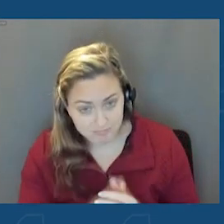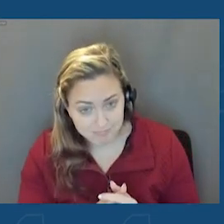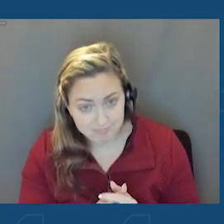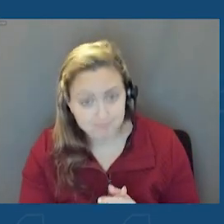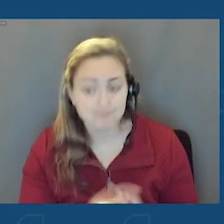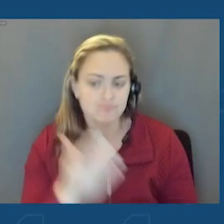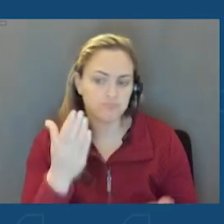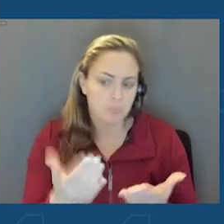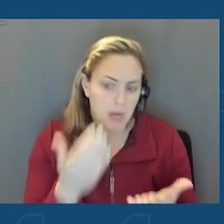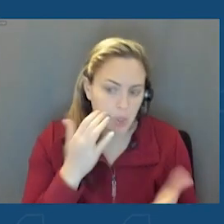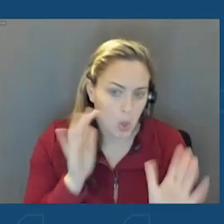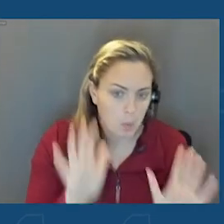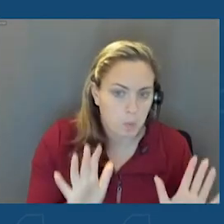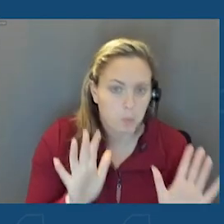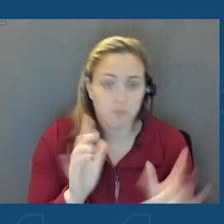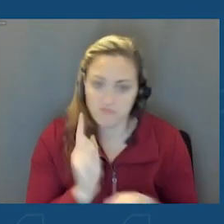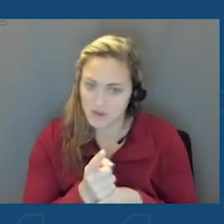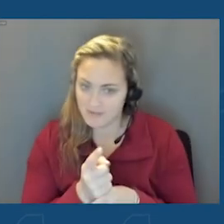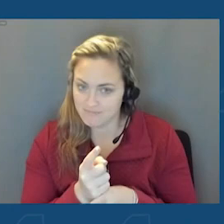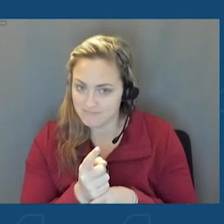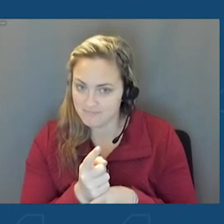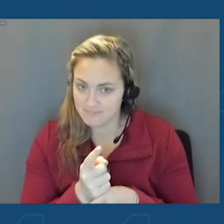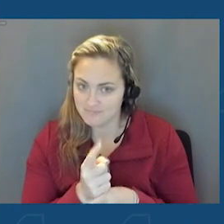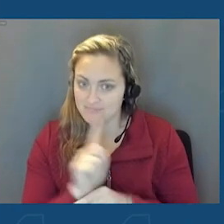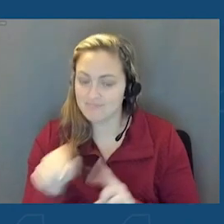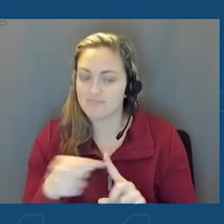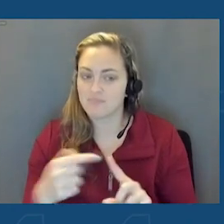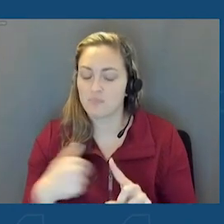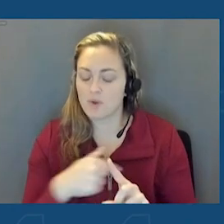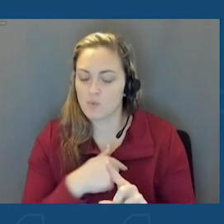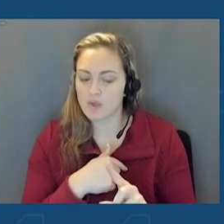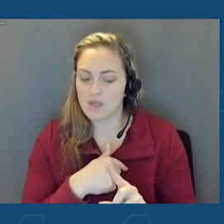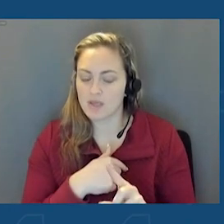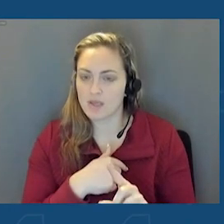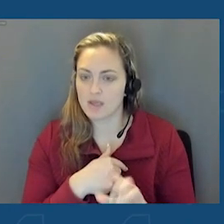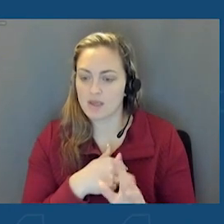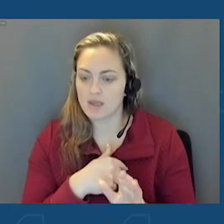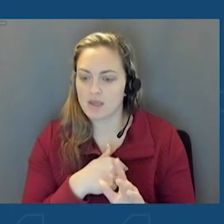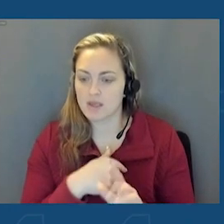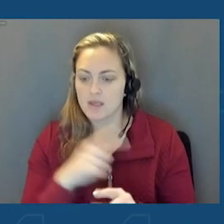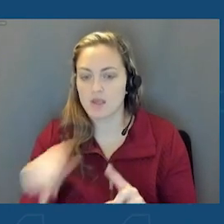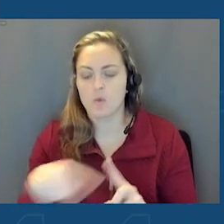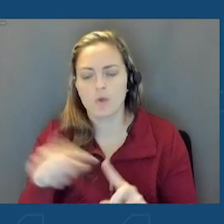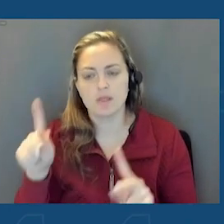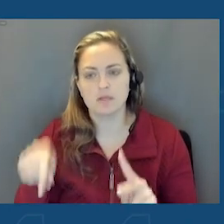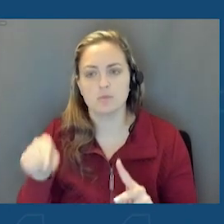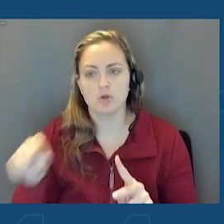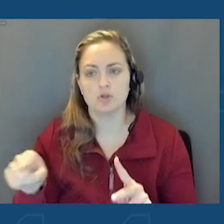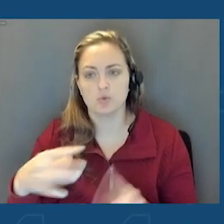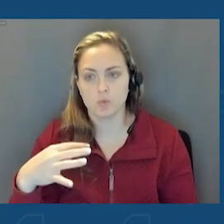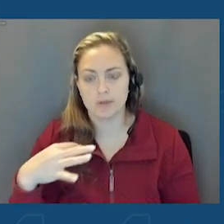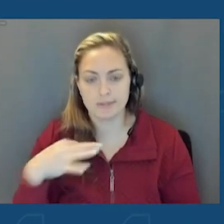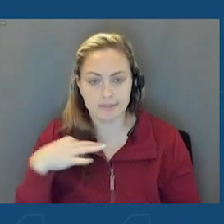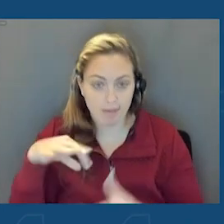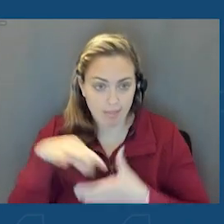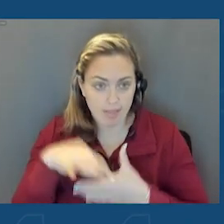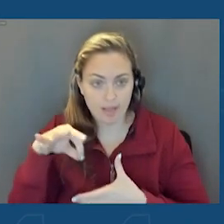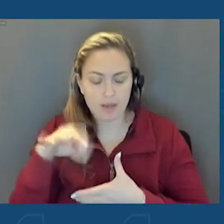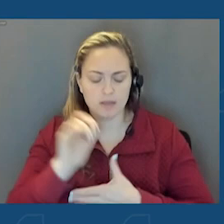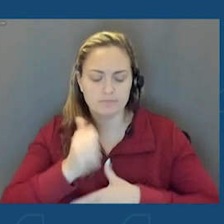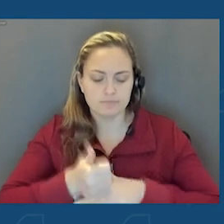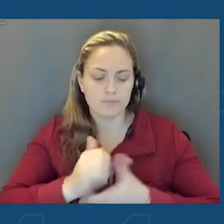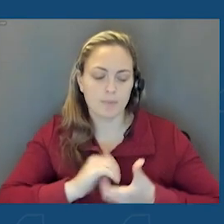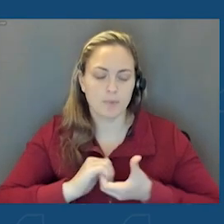know, right? When this gentleman was elected, we formed a